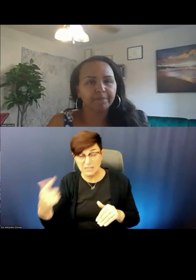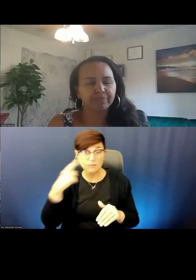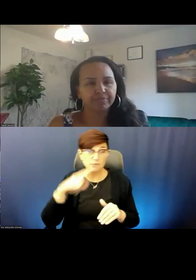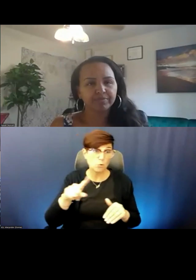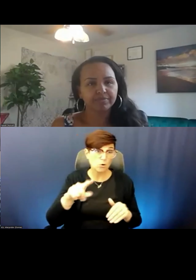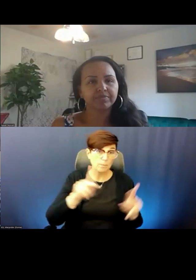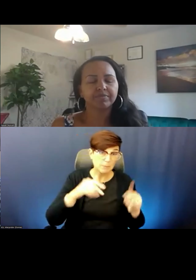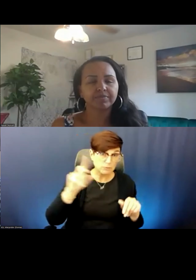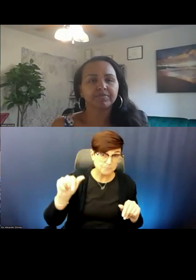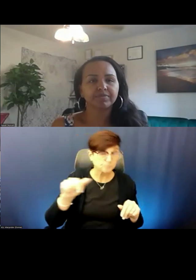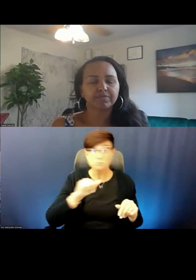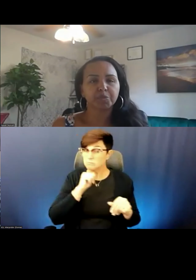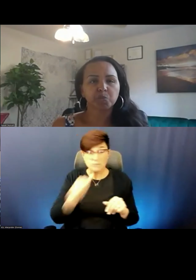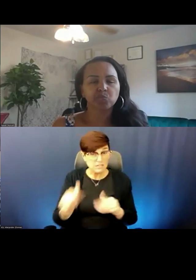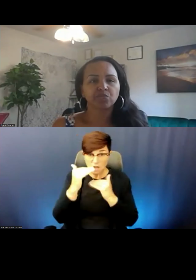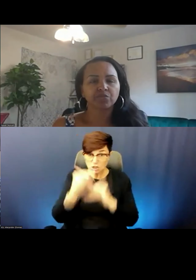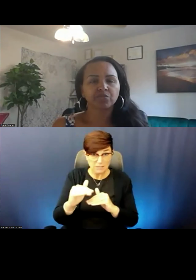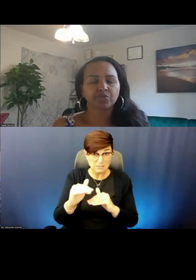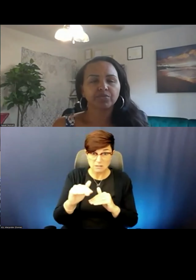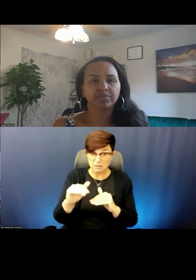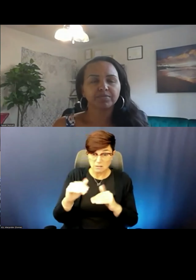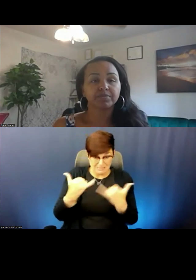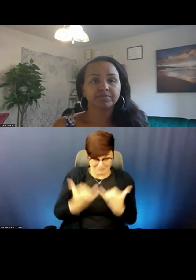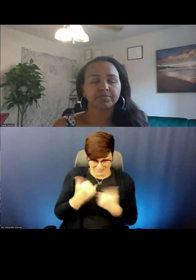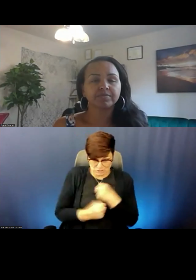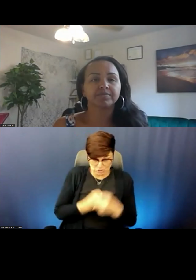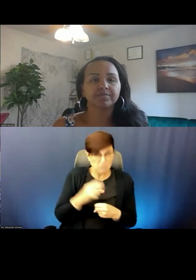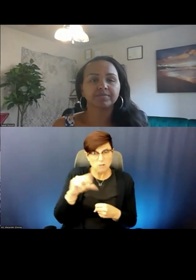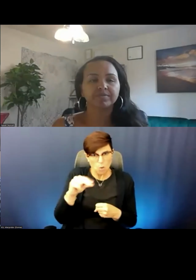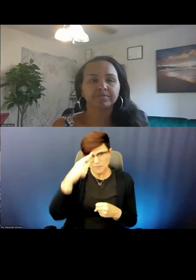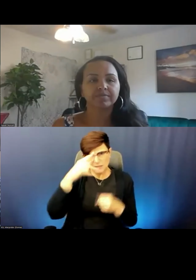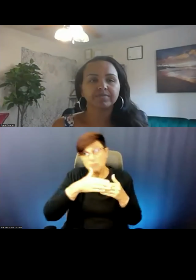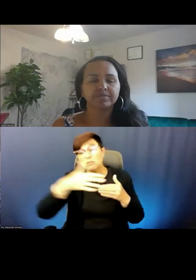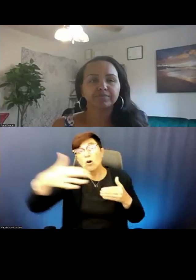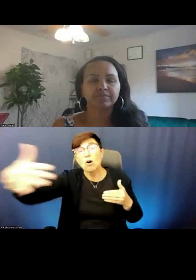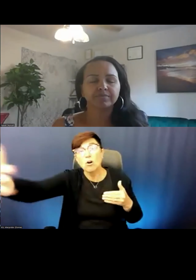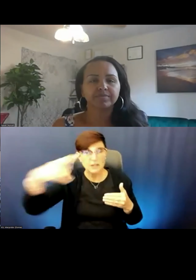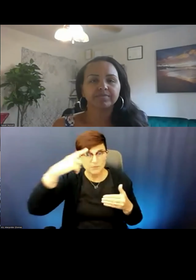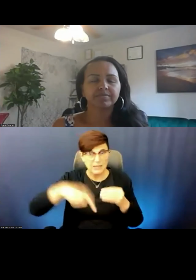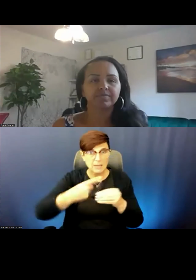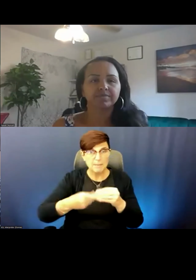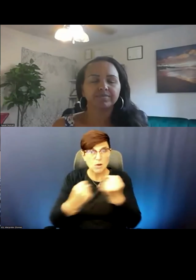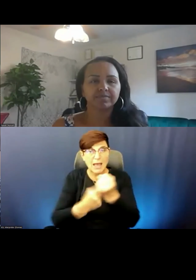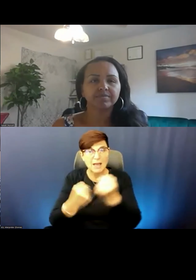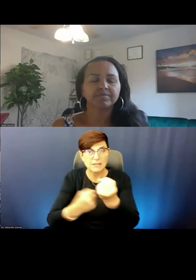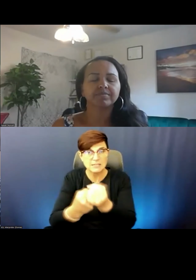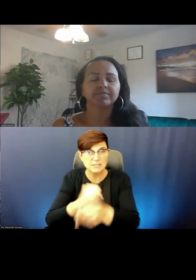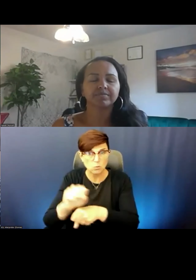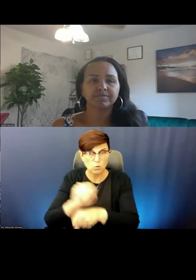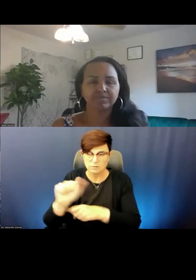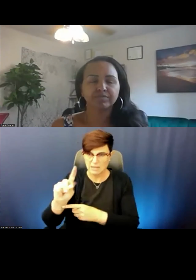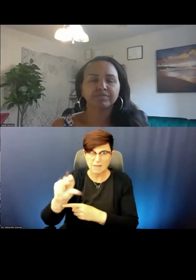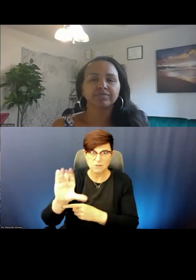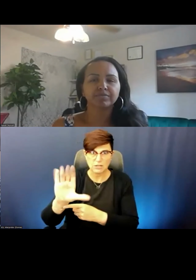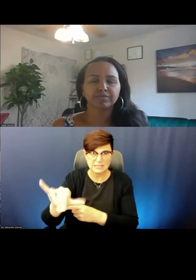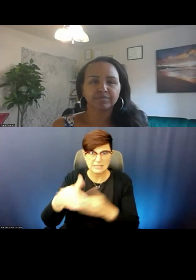this year, but what is it that we can do to be more effective in our advocacy in the years to come? Because it feels like we've really come